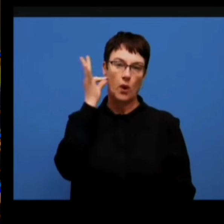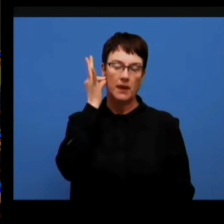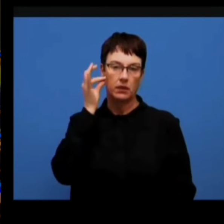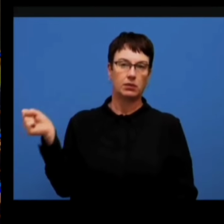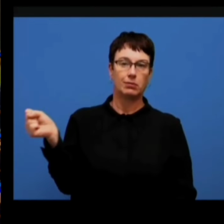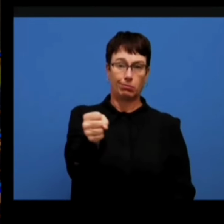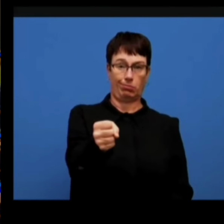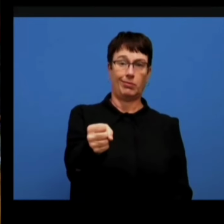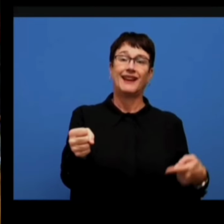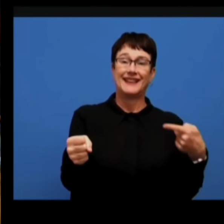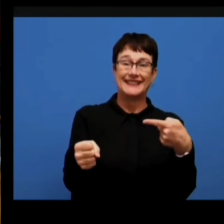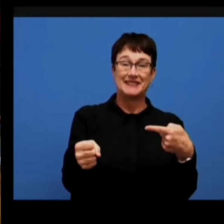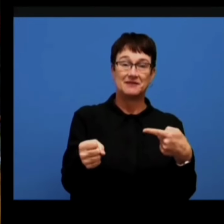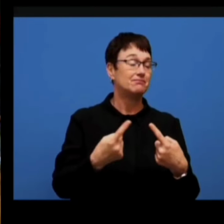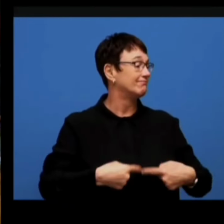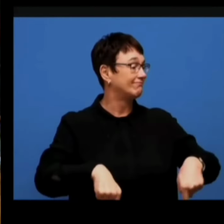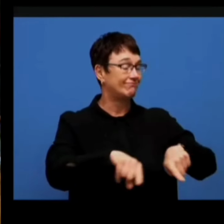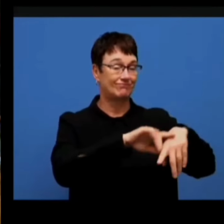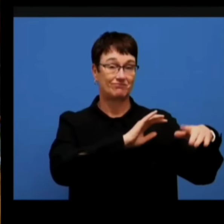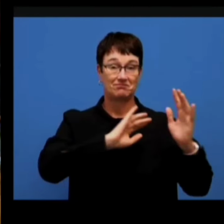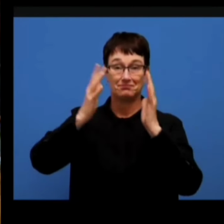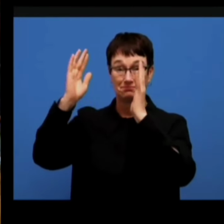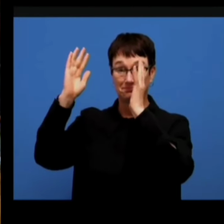However, the decisions